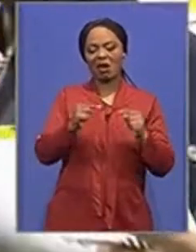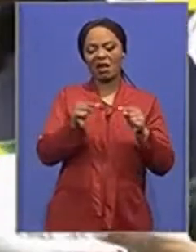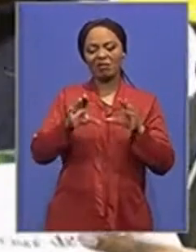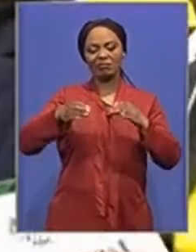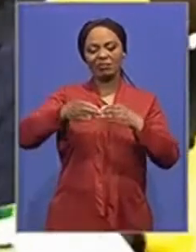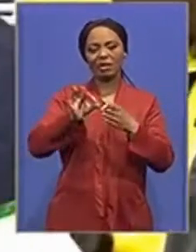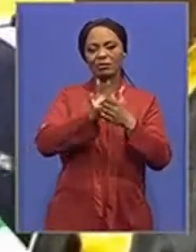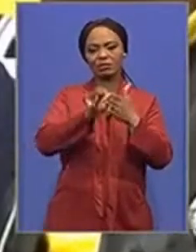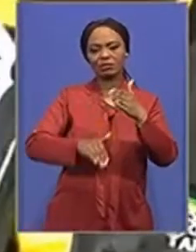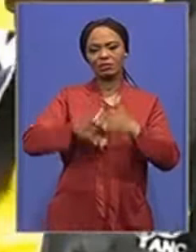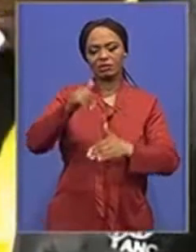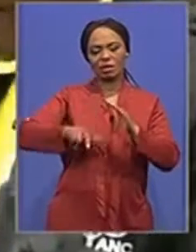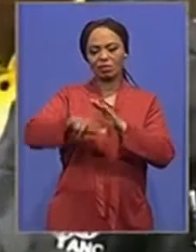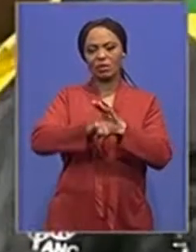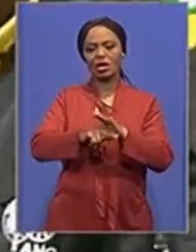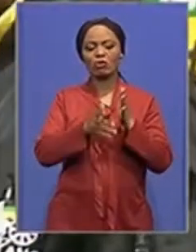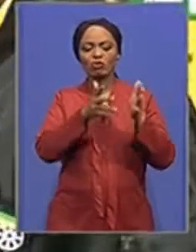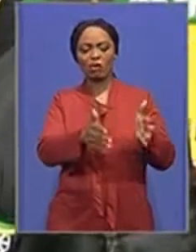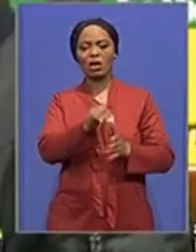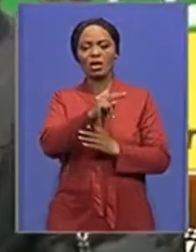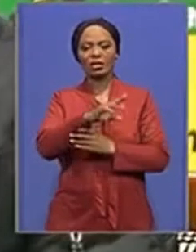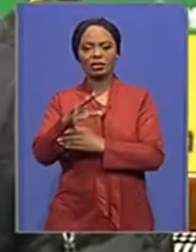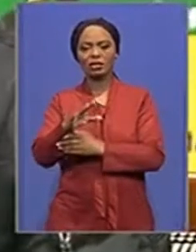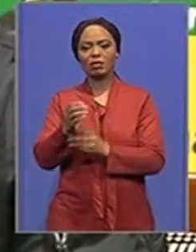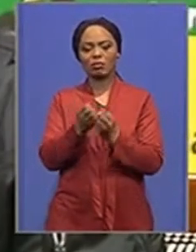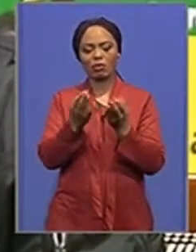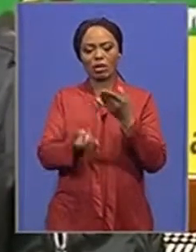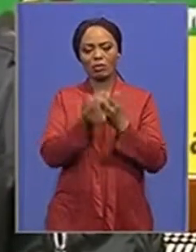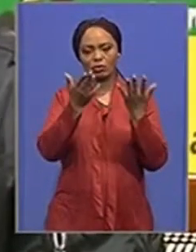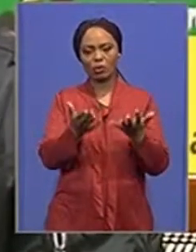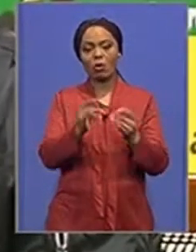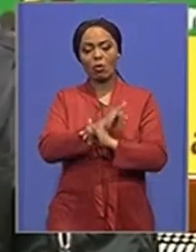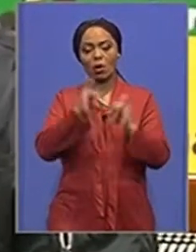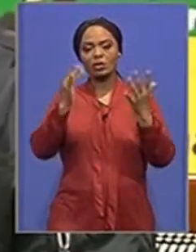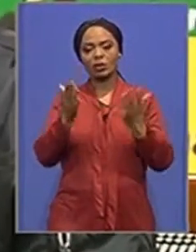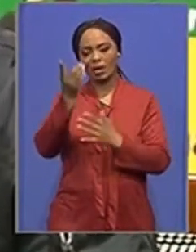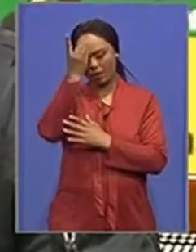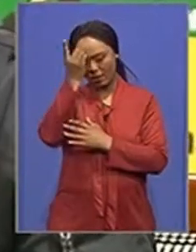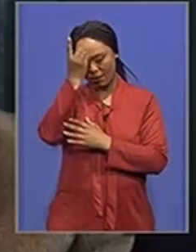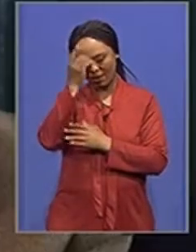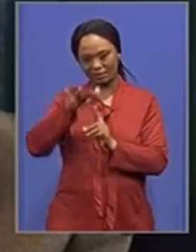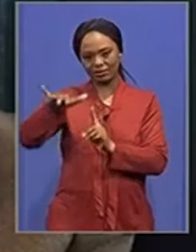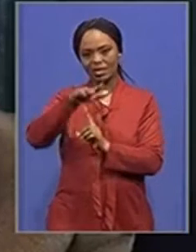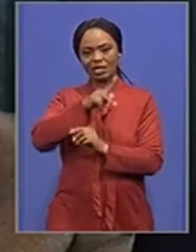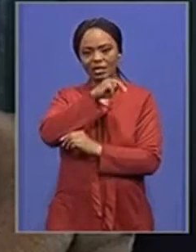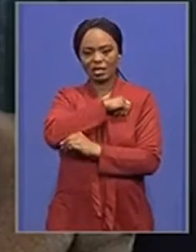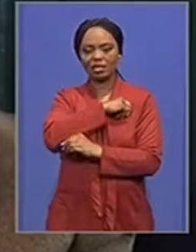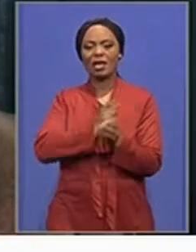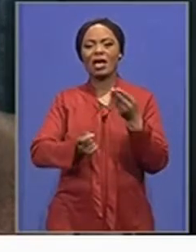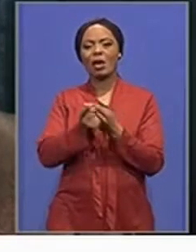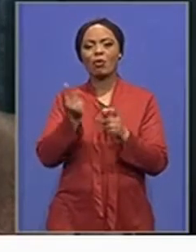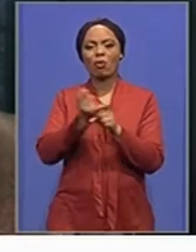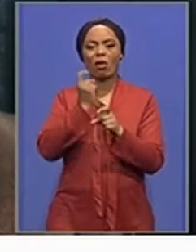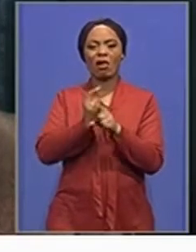selegae ke tlwaelo go ANC segolo thata kwa KwaZulu-Natal. If the Constitutional Court is